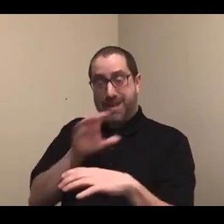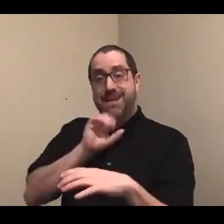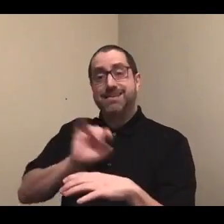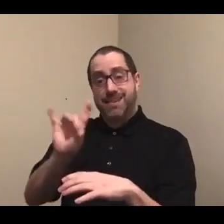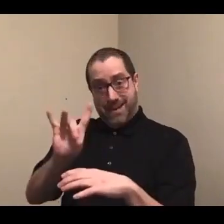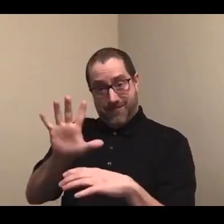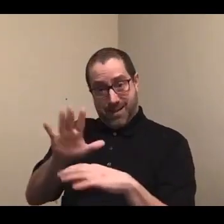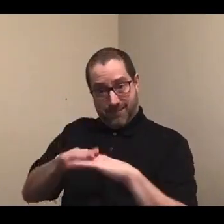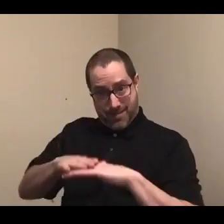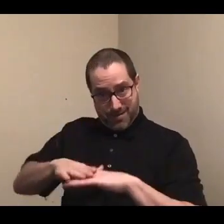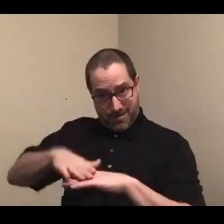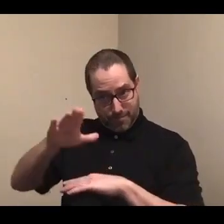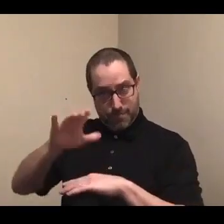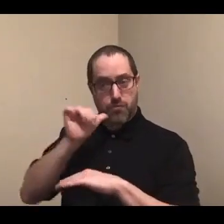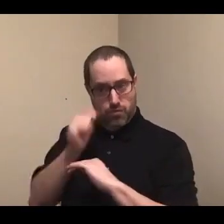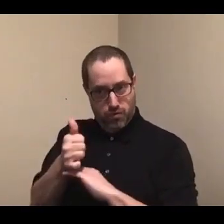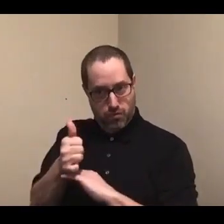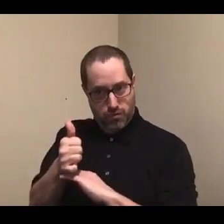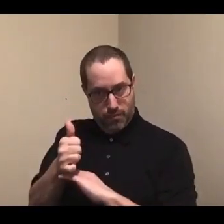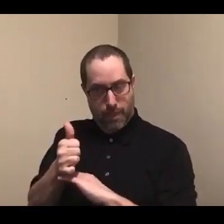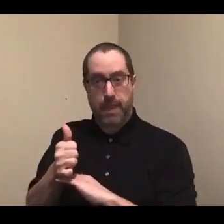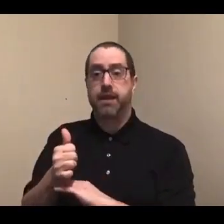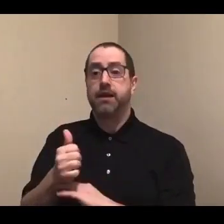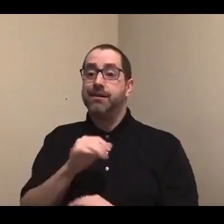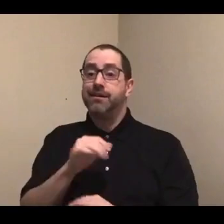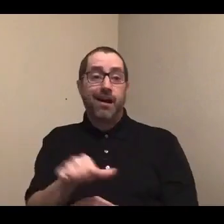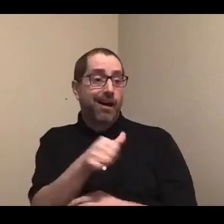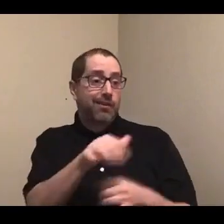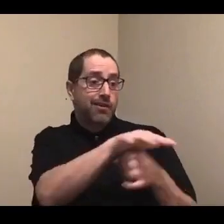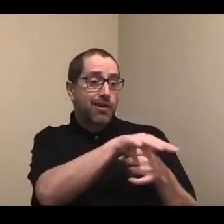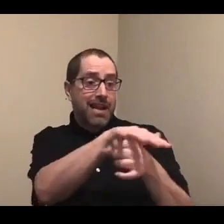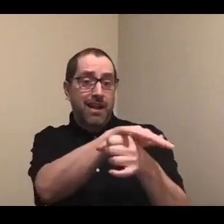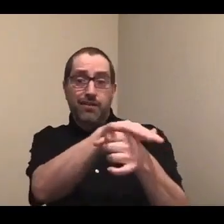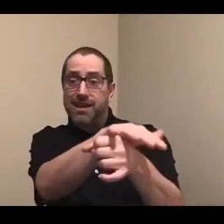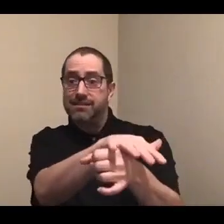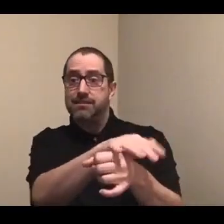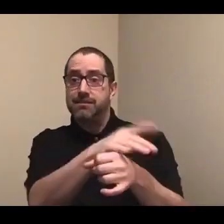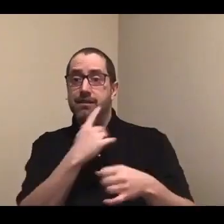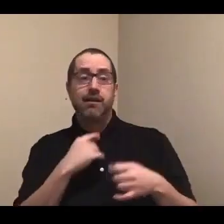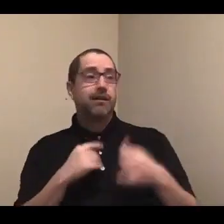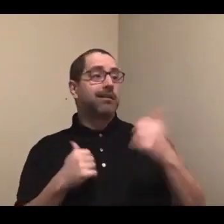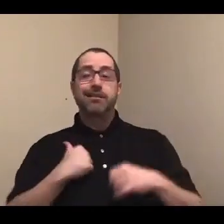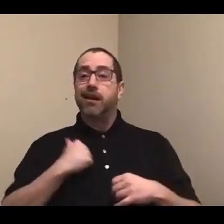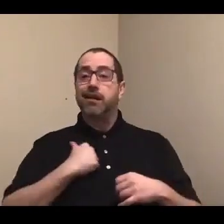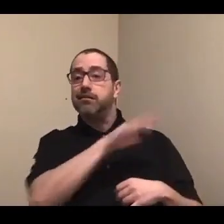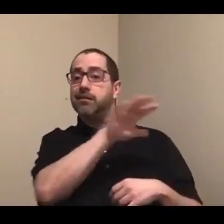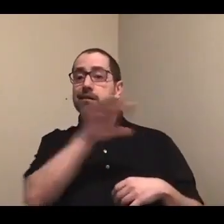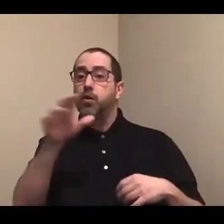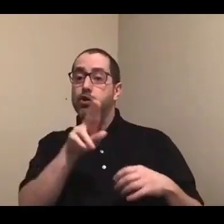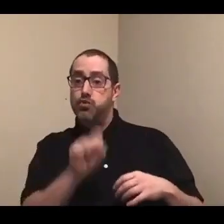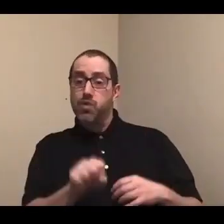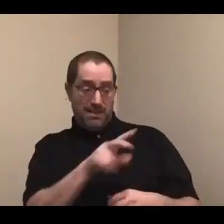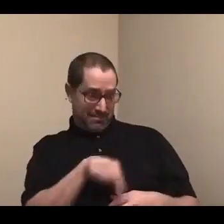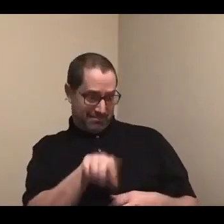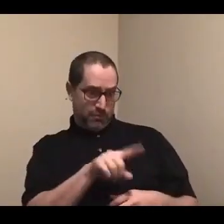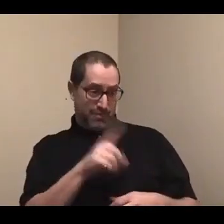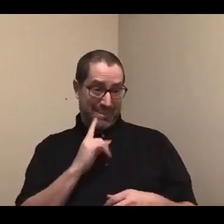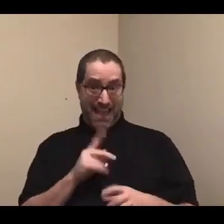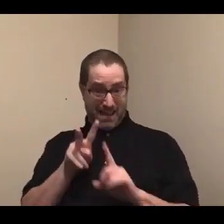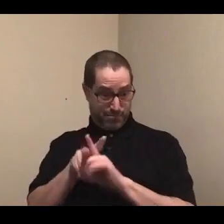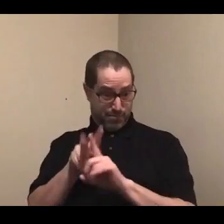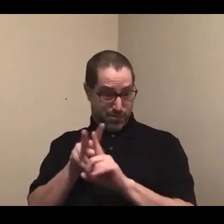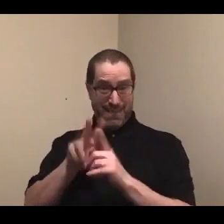plus. As we've seen in other jurisdictions, call volumes to their booking centres have far exceeded the number of those eligible. This has created a number of challenges